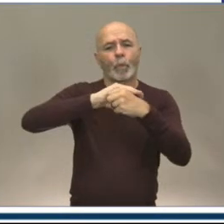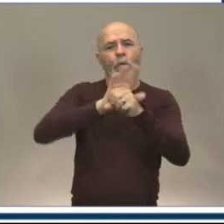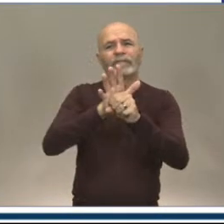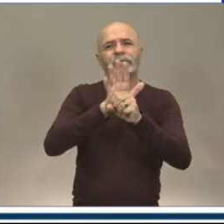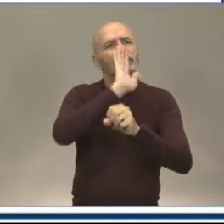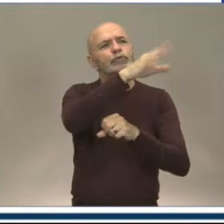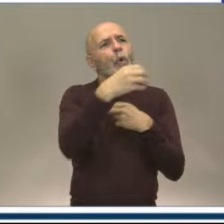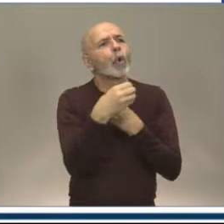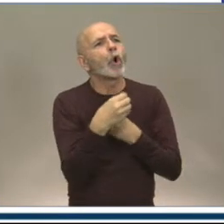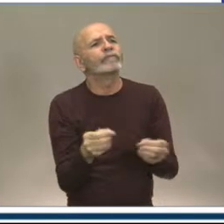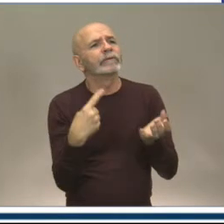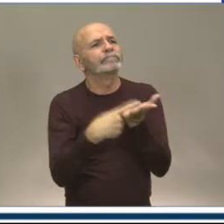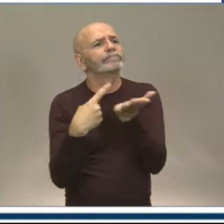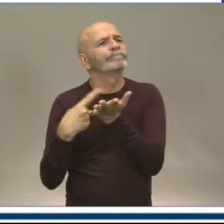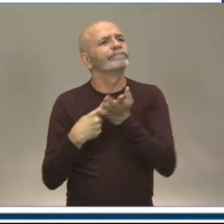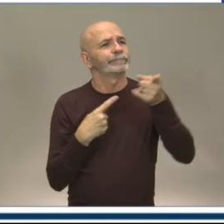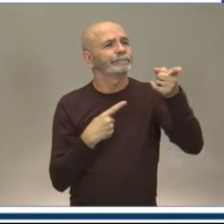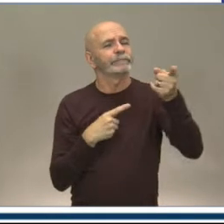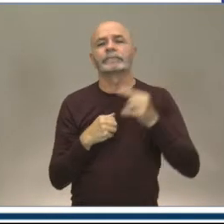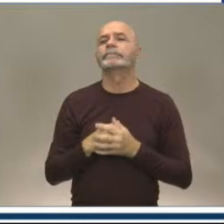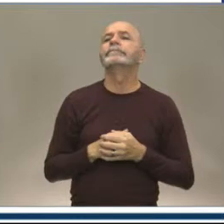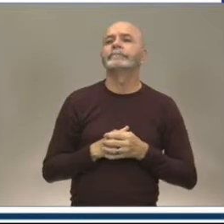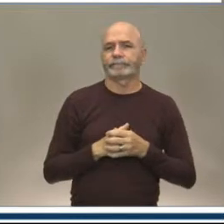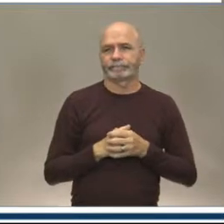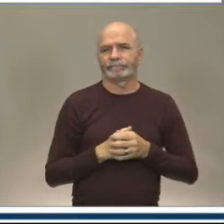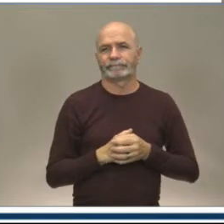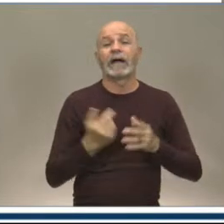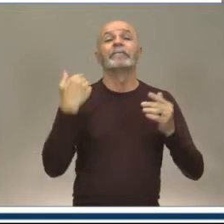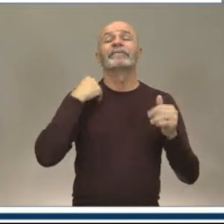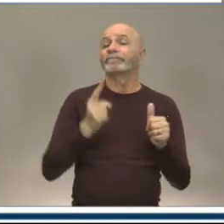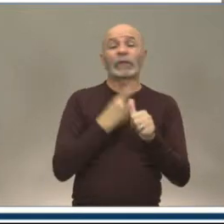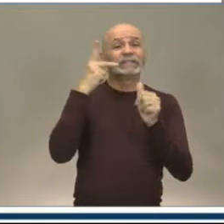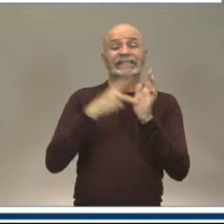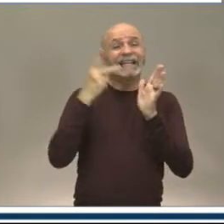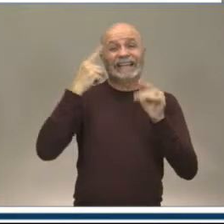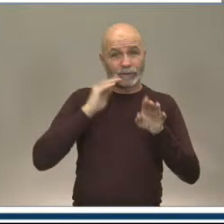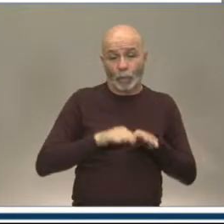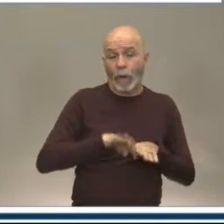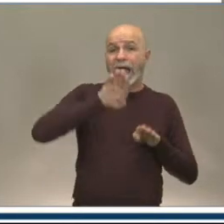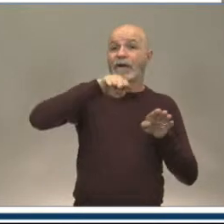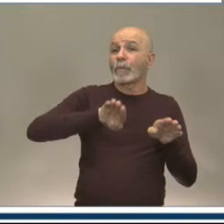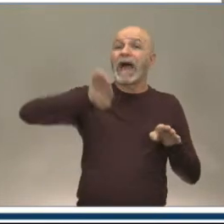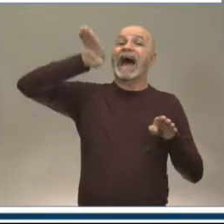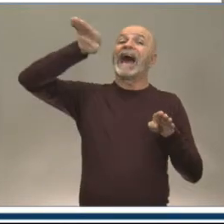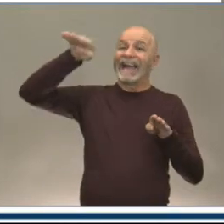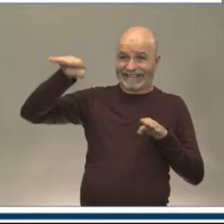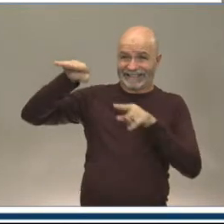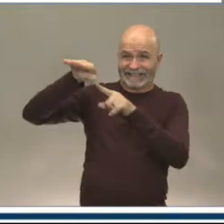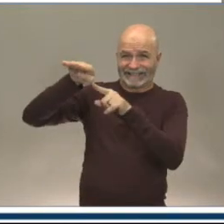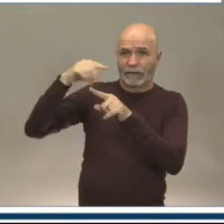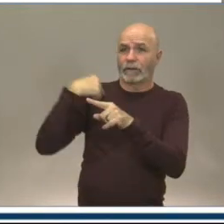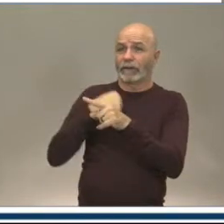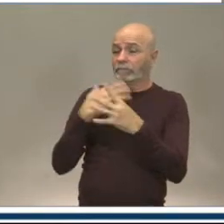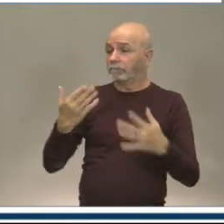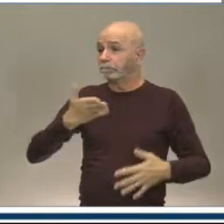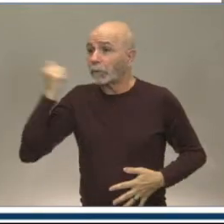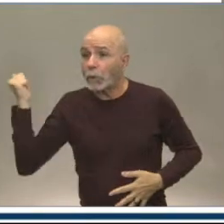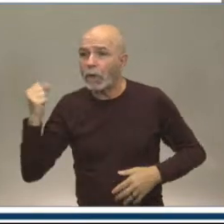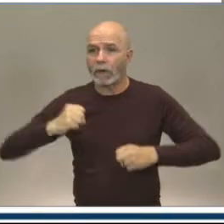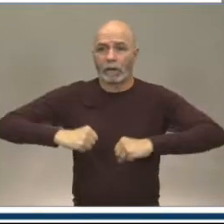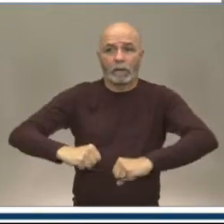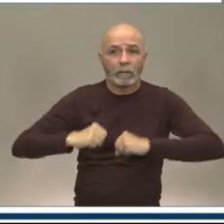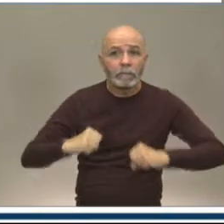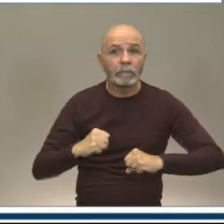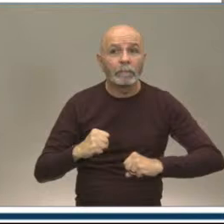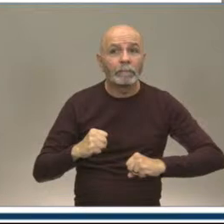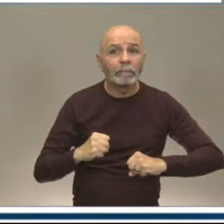judges? Yeah, through each wave, we've had it, and then in the recovery from each wave, the courts have developed their